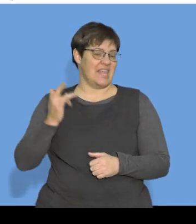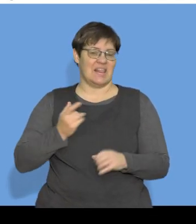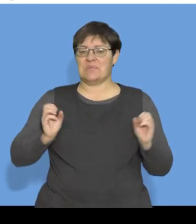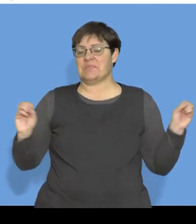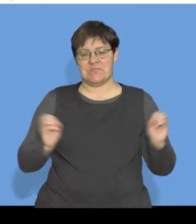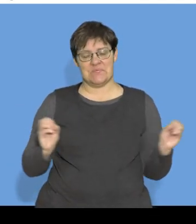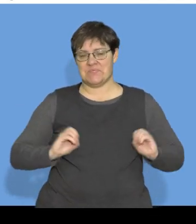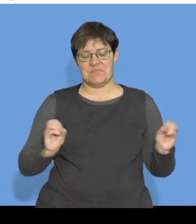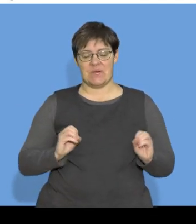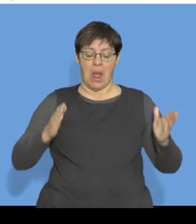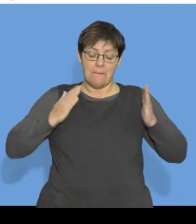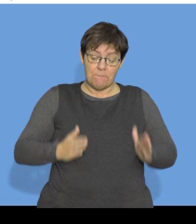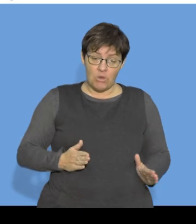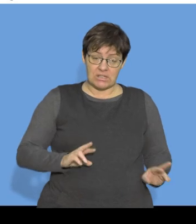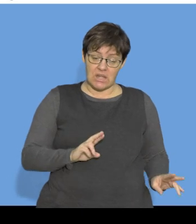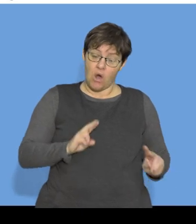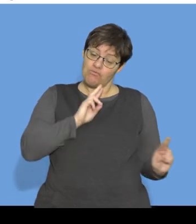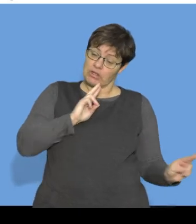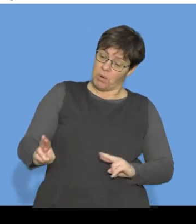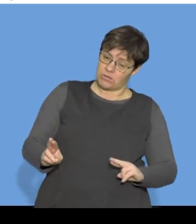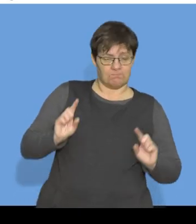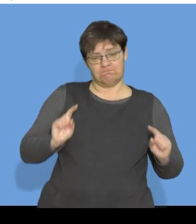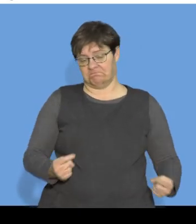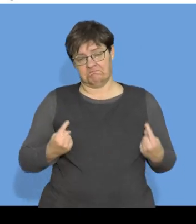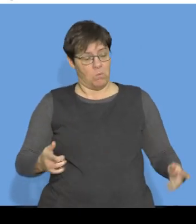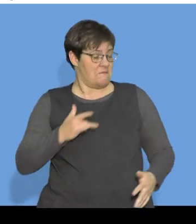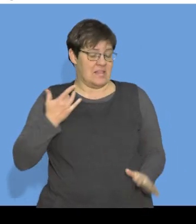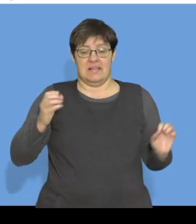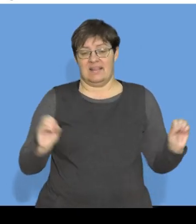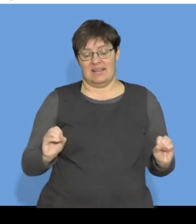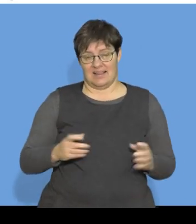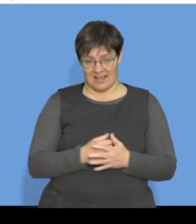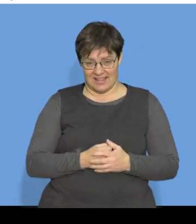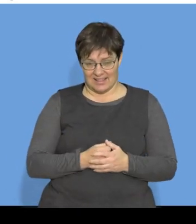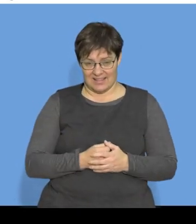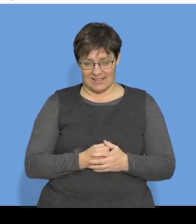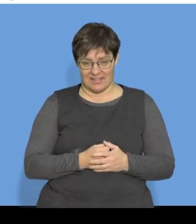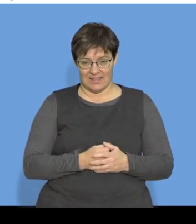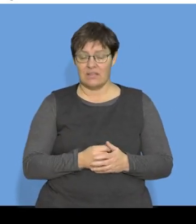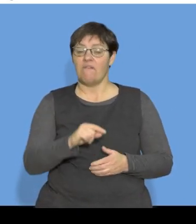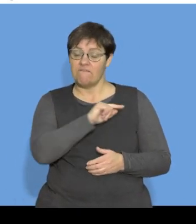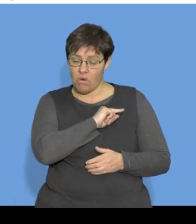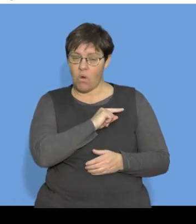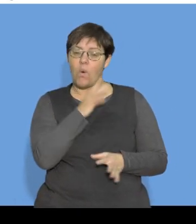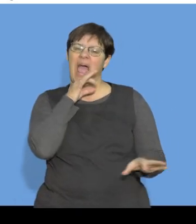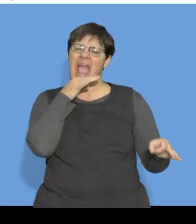be felt, so the body will not respond. I gave the cause and effect for the word,